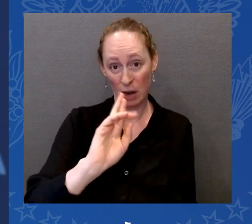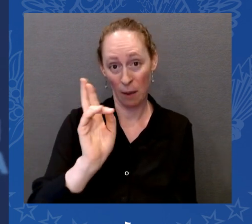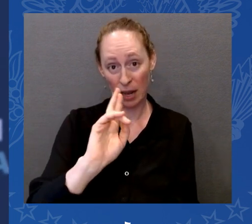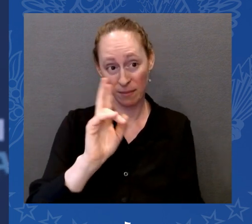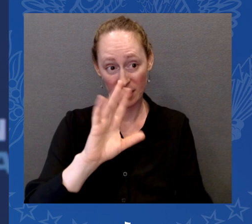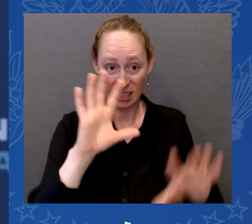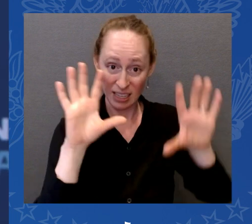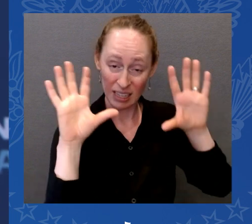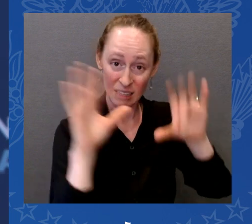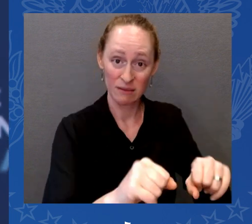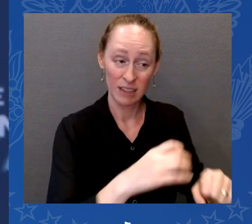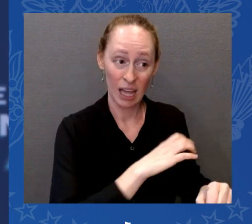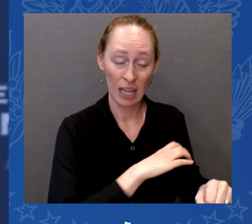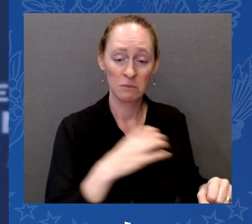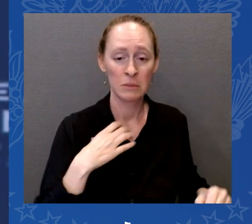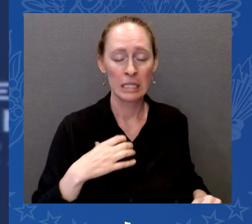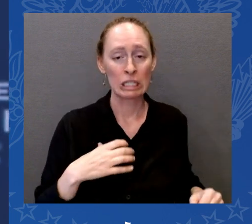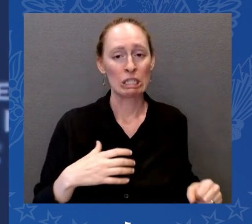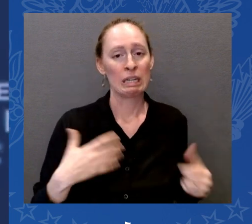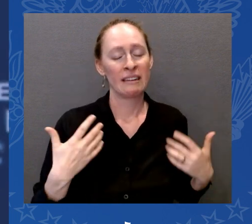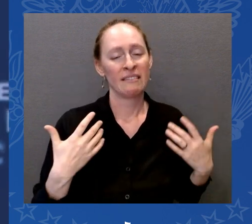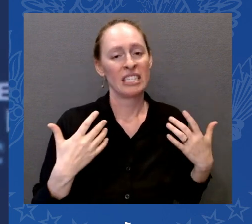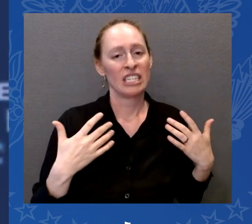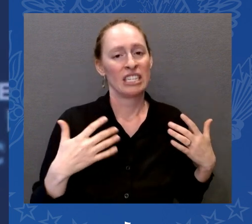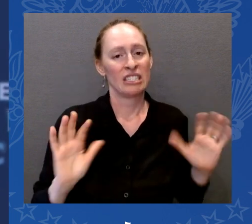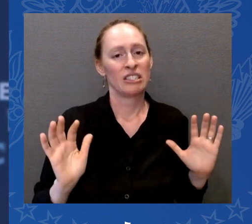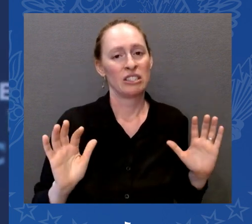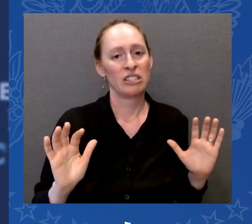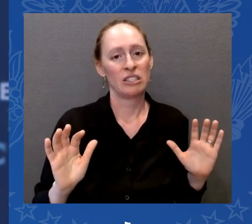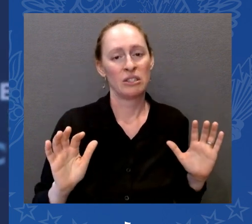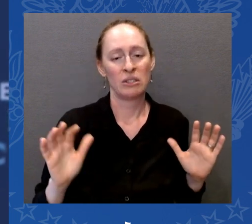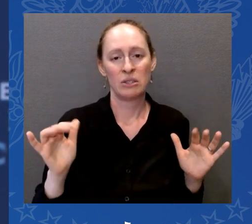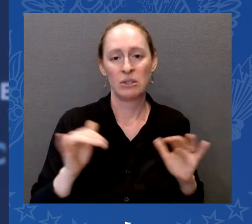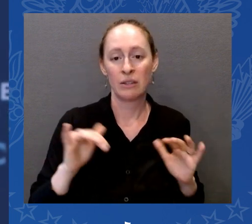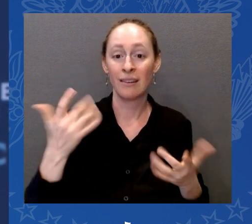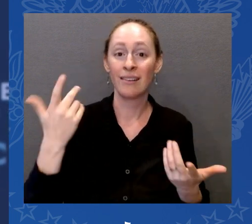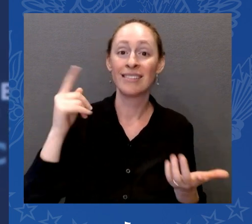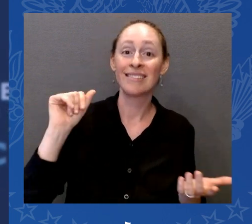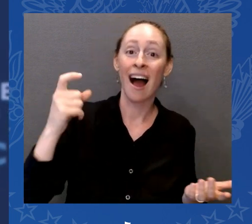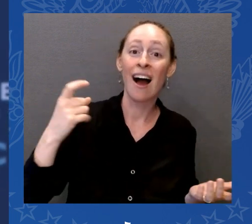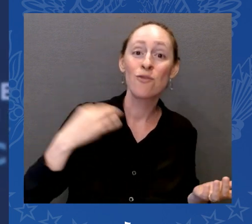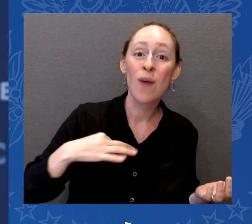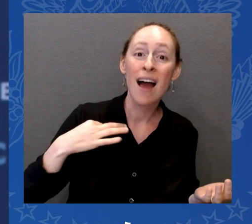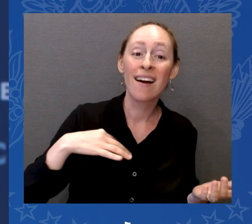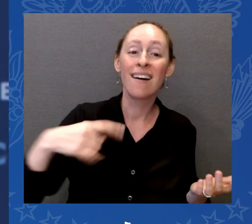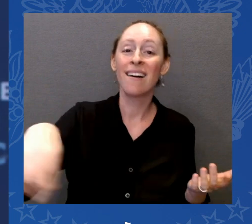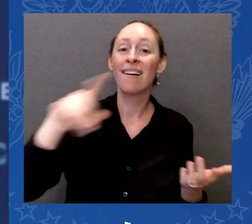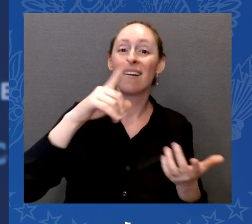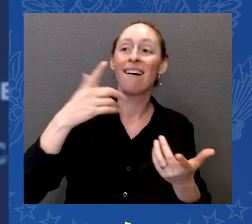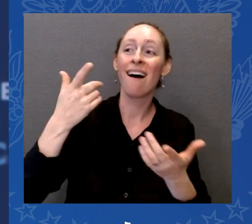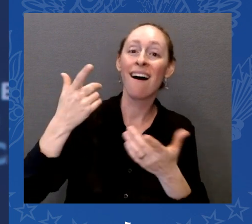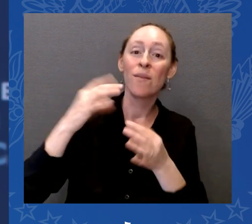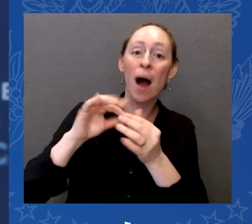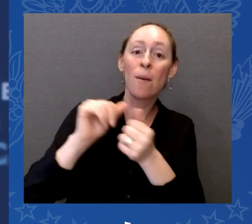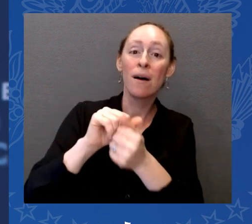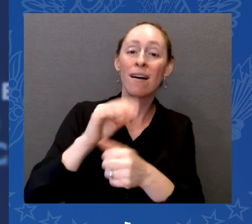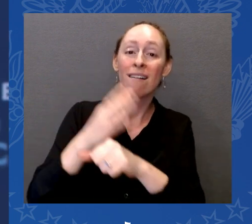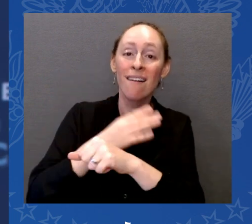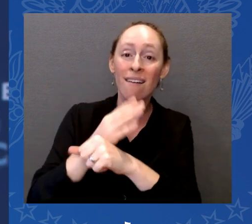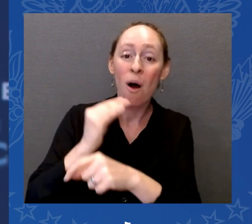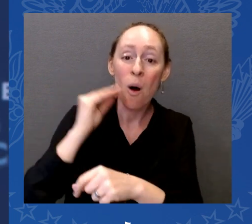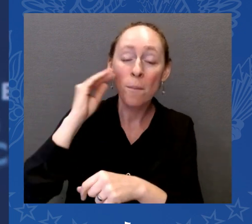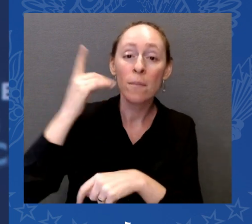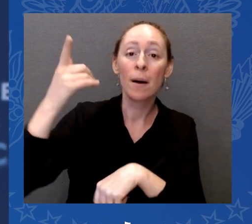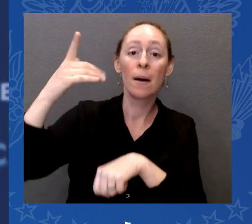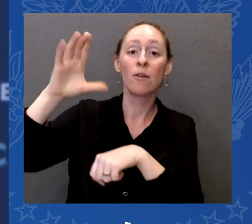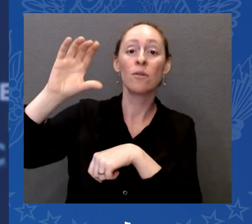to lower energy bills, gone. Corporate minimum tax, gone. Under the Republican plan, some